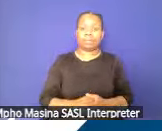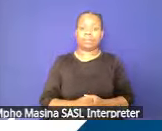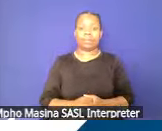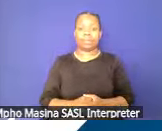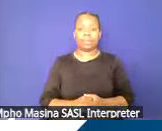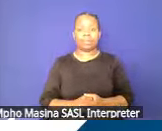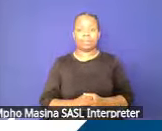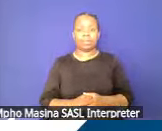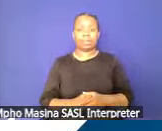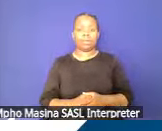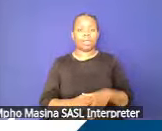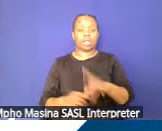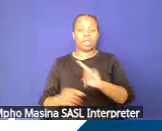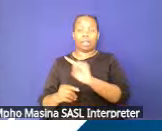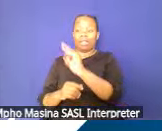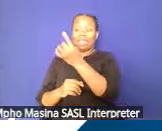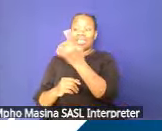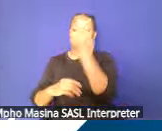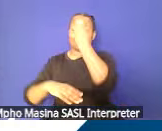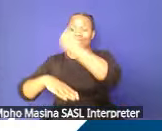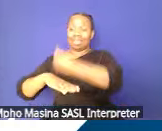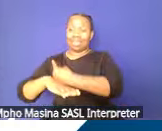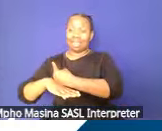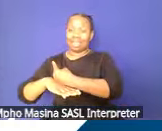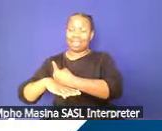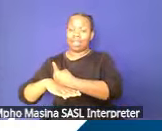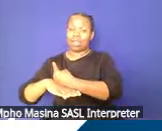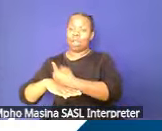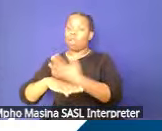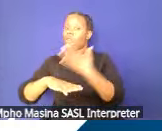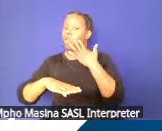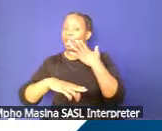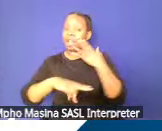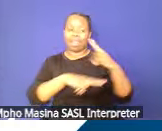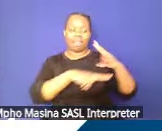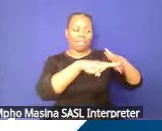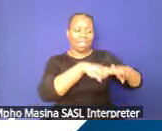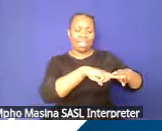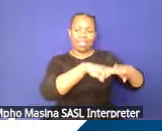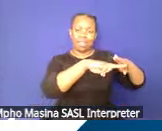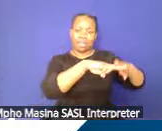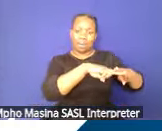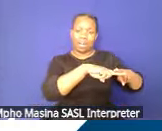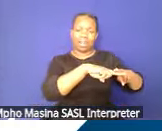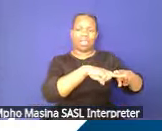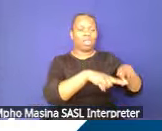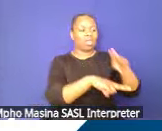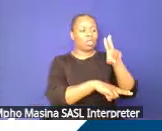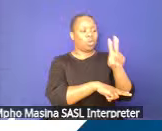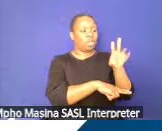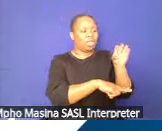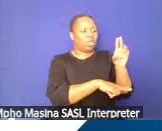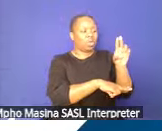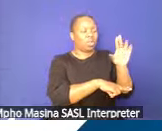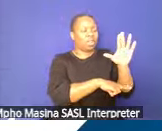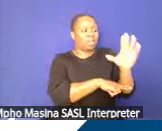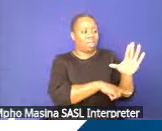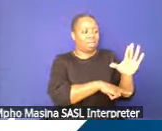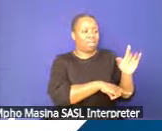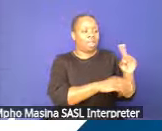So it's the first day of February 2025, last day of